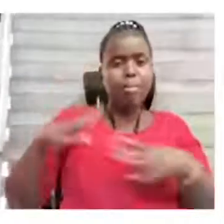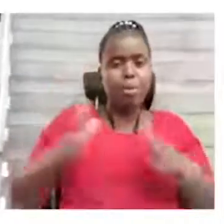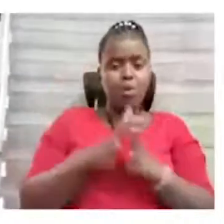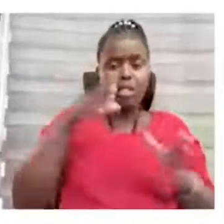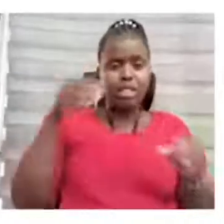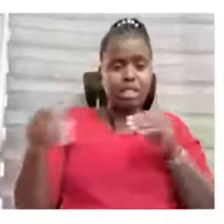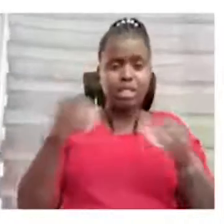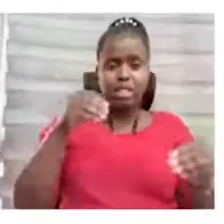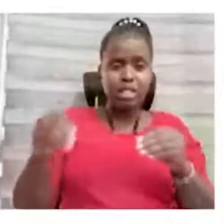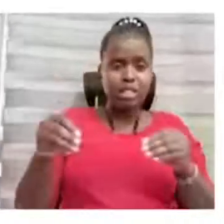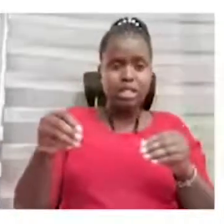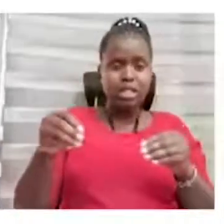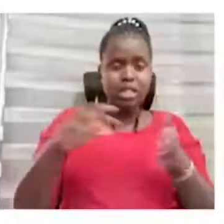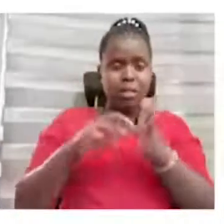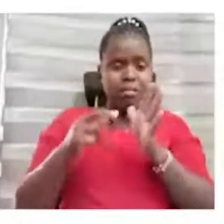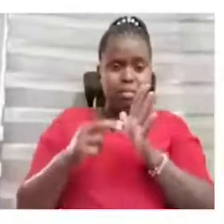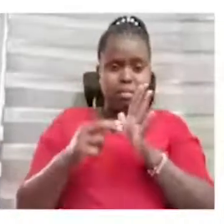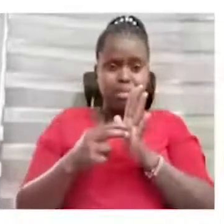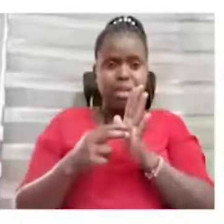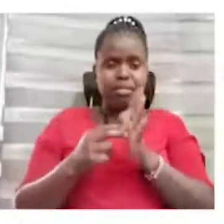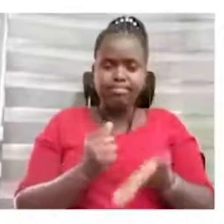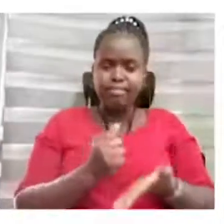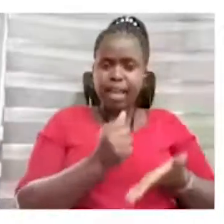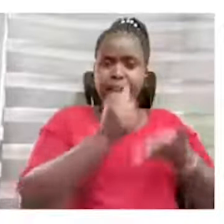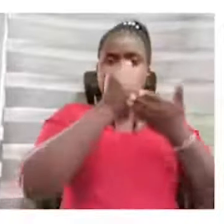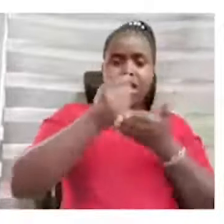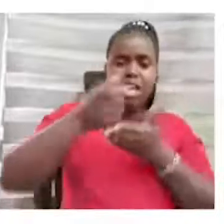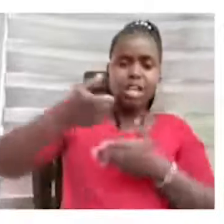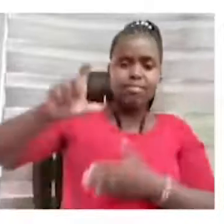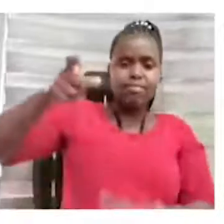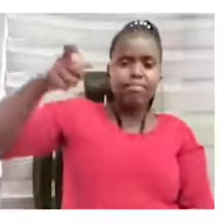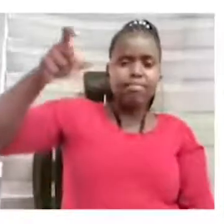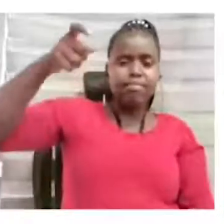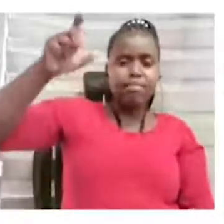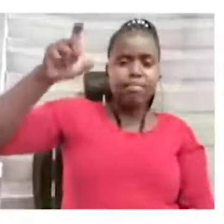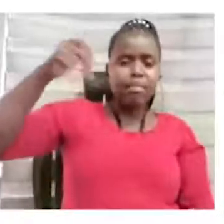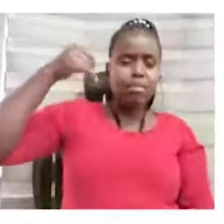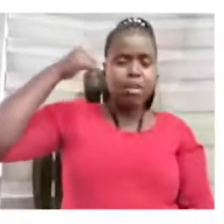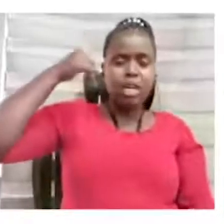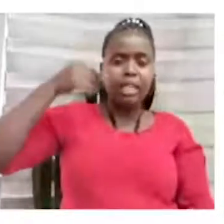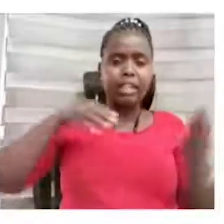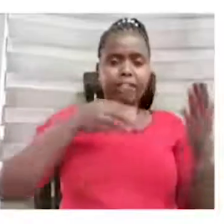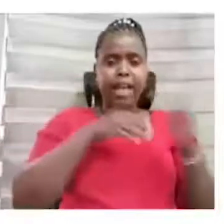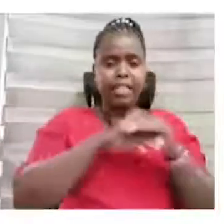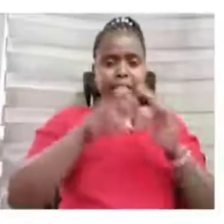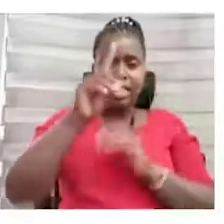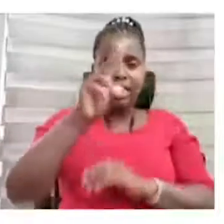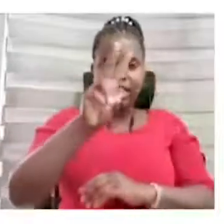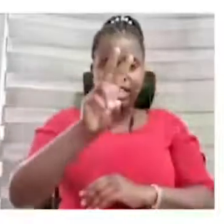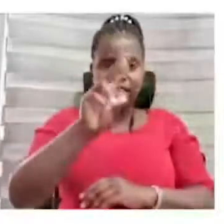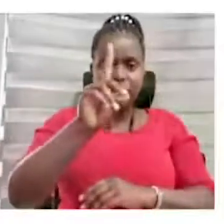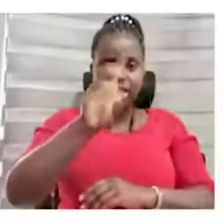entry smartphones assist to increase the uptake of mobile devices. Developing